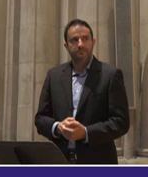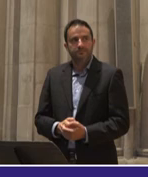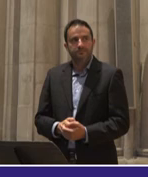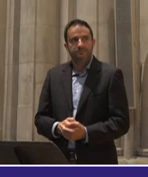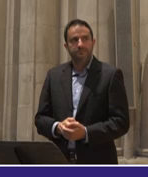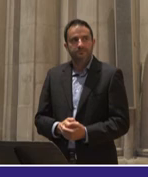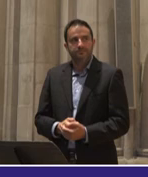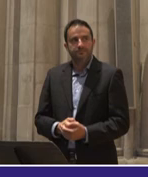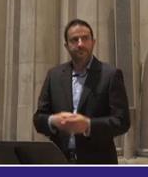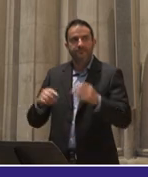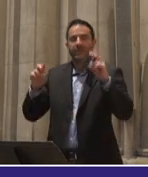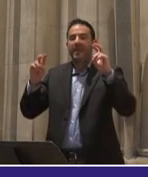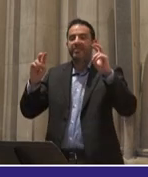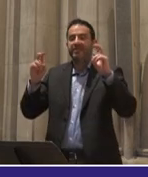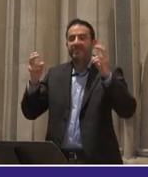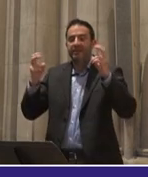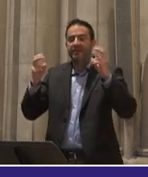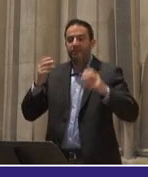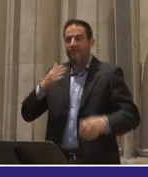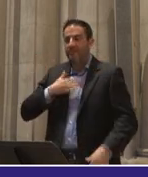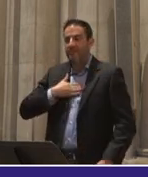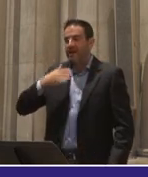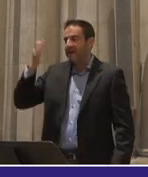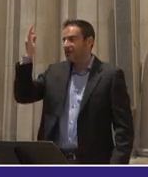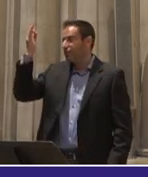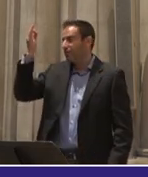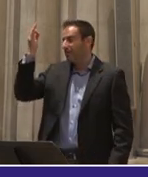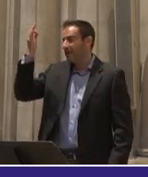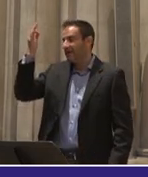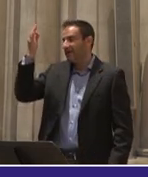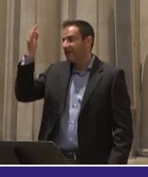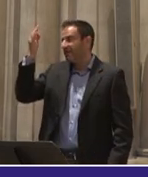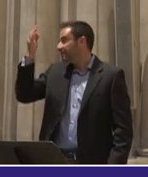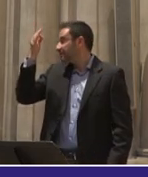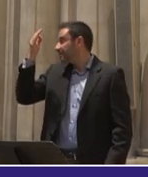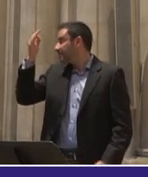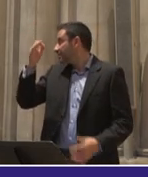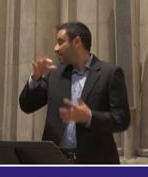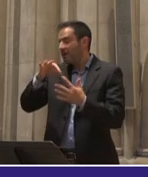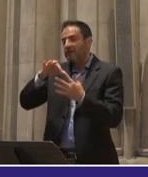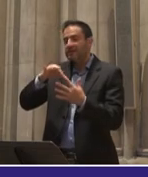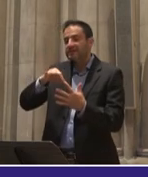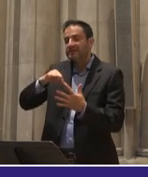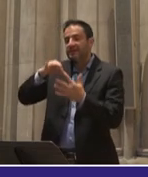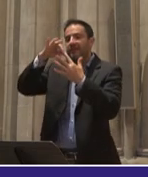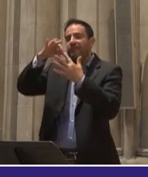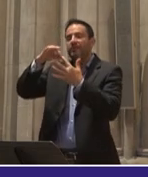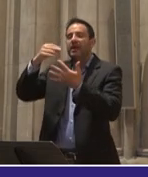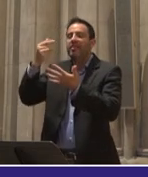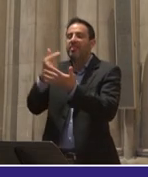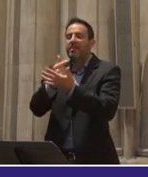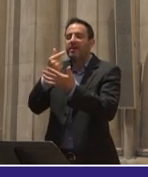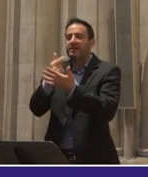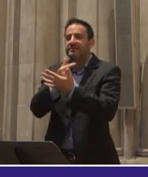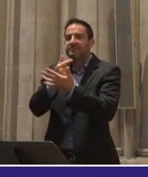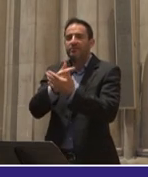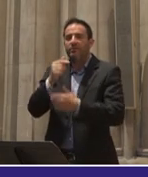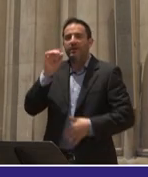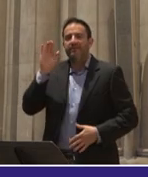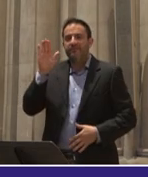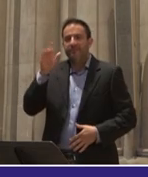The title of my sermon is Discovering the Gospel of Your